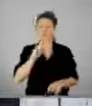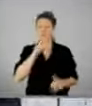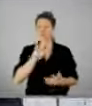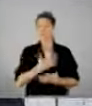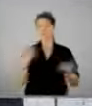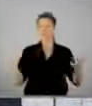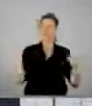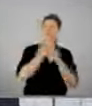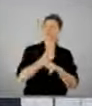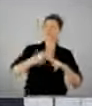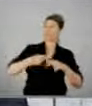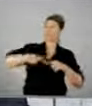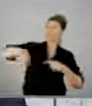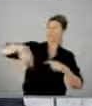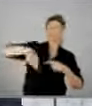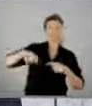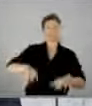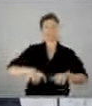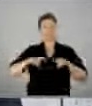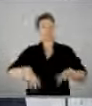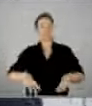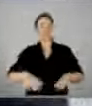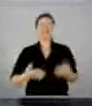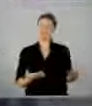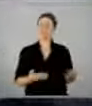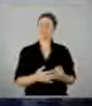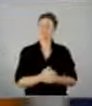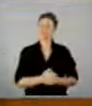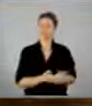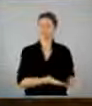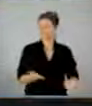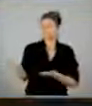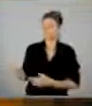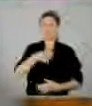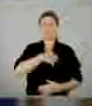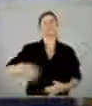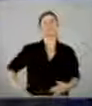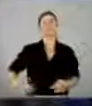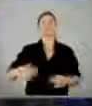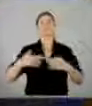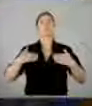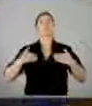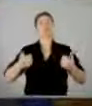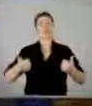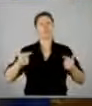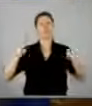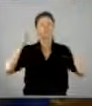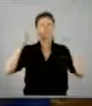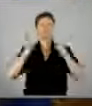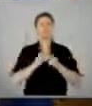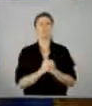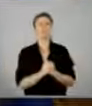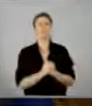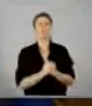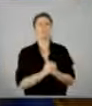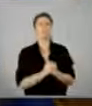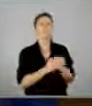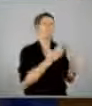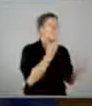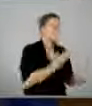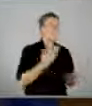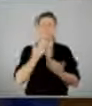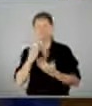in the years ahead. I'll pass you on to the Minister for Health. Thank you very much, Prime Minister, Professor Skerritt. AstraZeneca